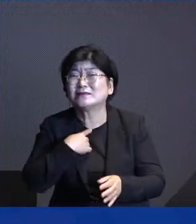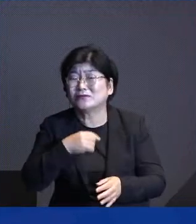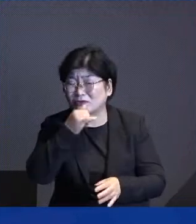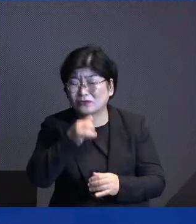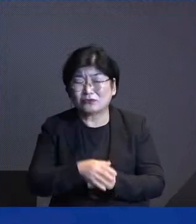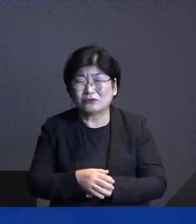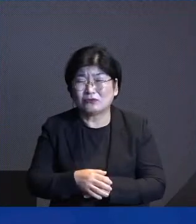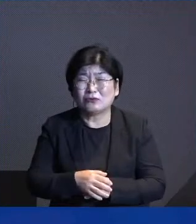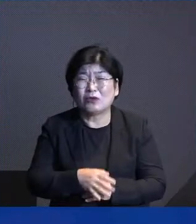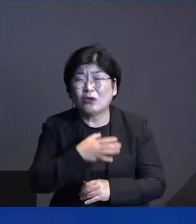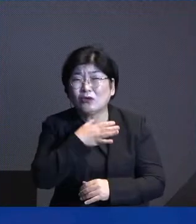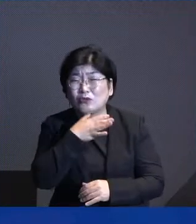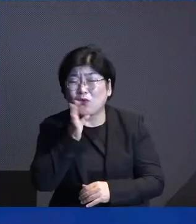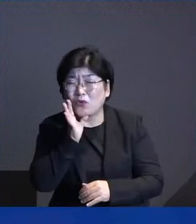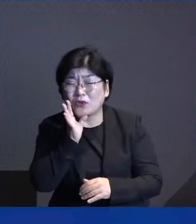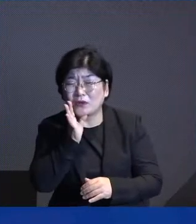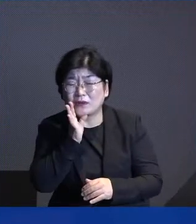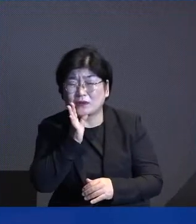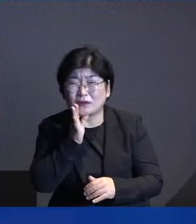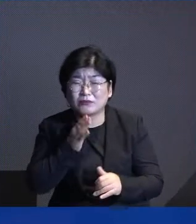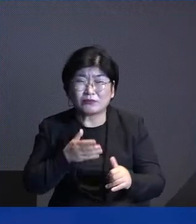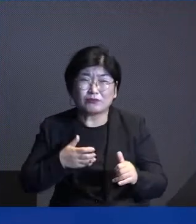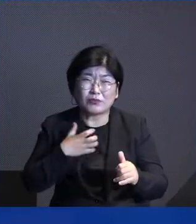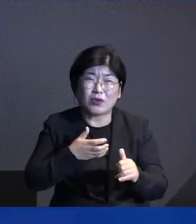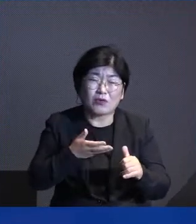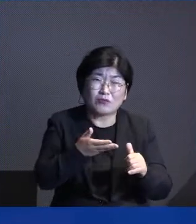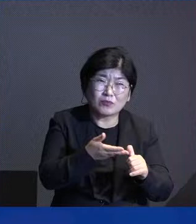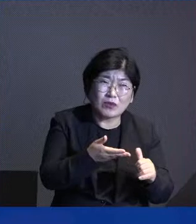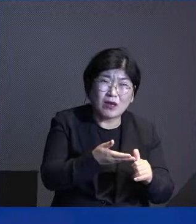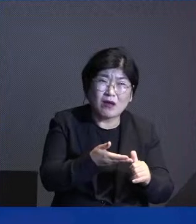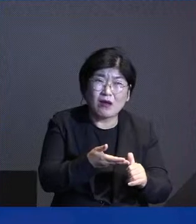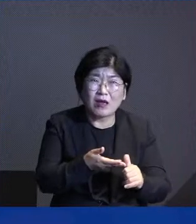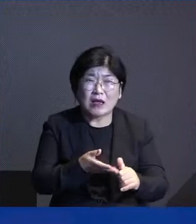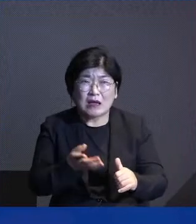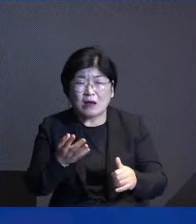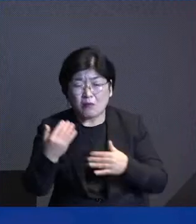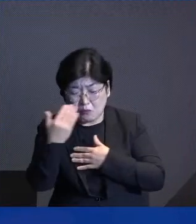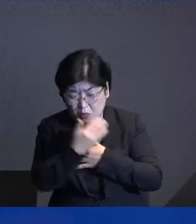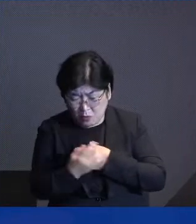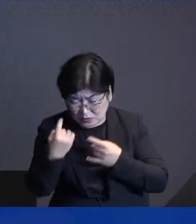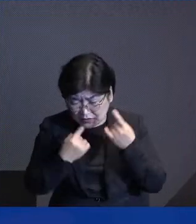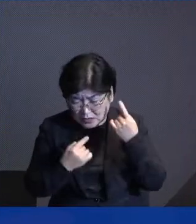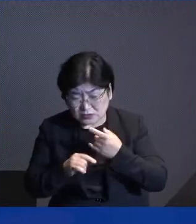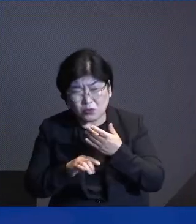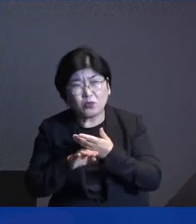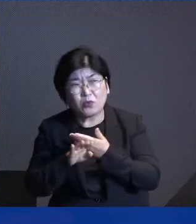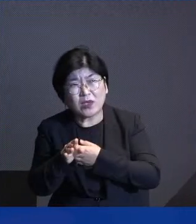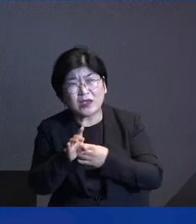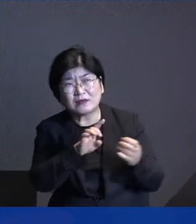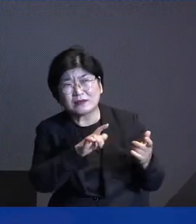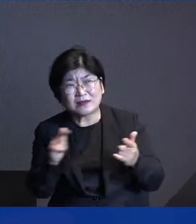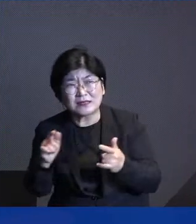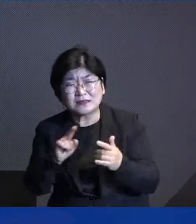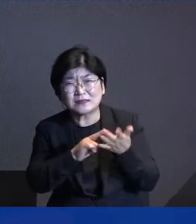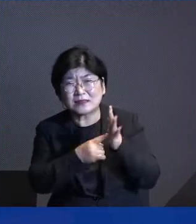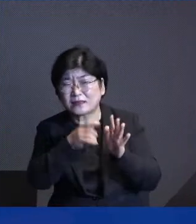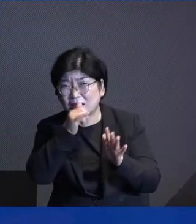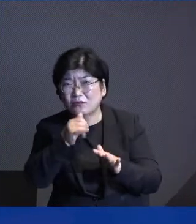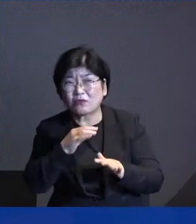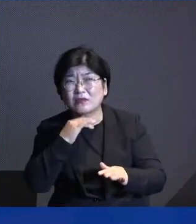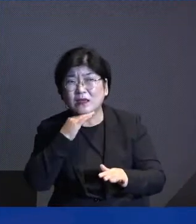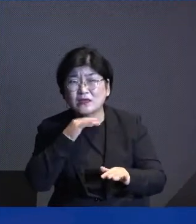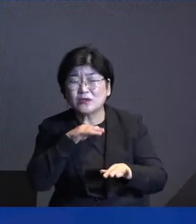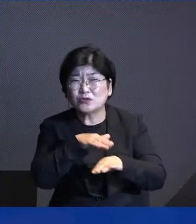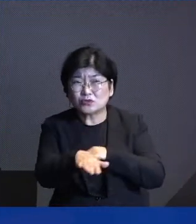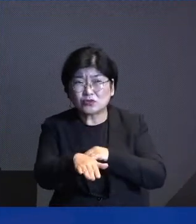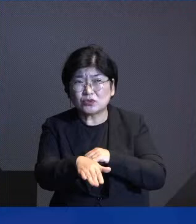complex PTSD. It comes out of ageism. It comes out of a perennial, pervasive fear of aging, equating age